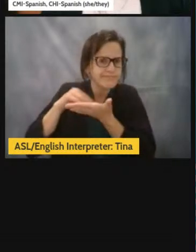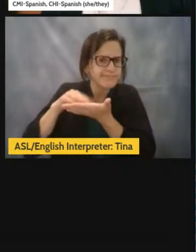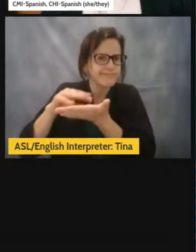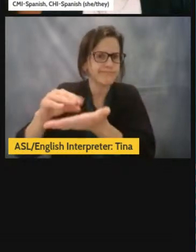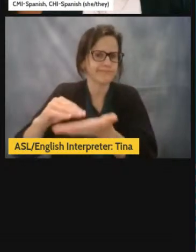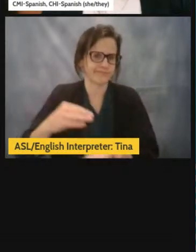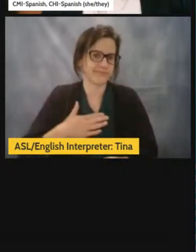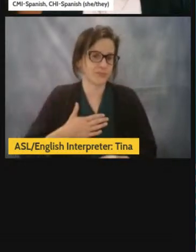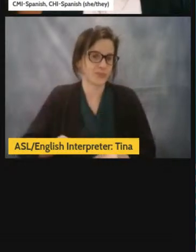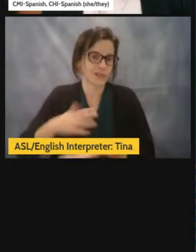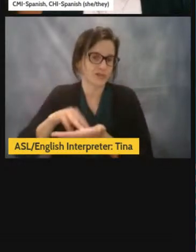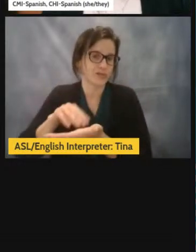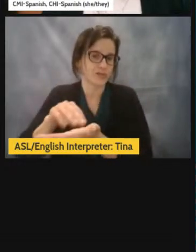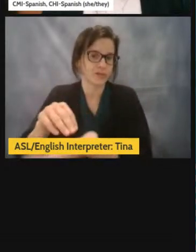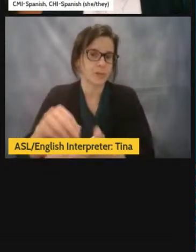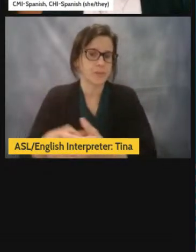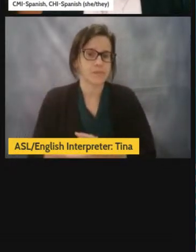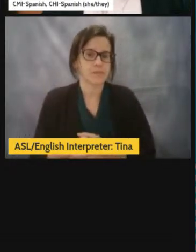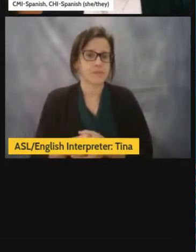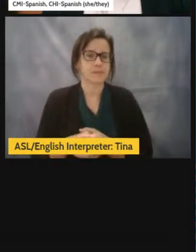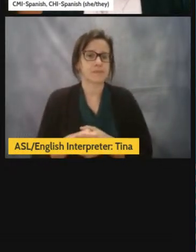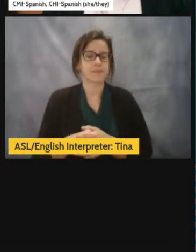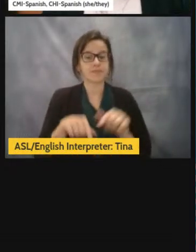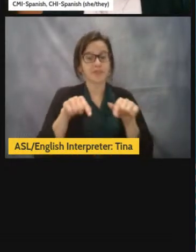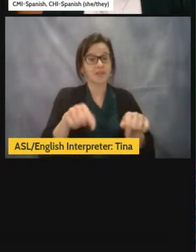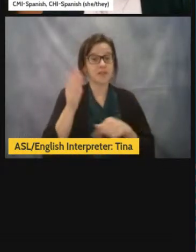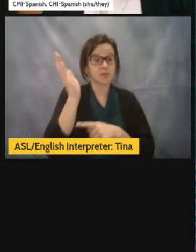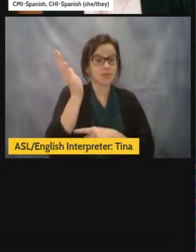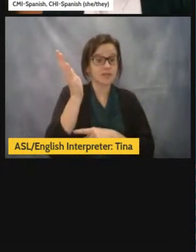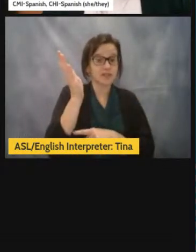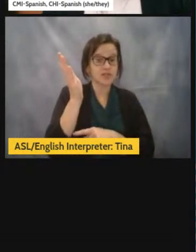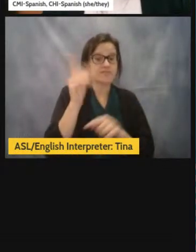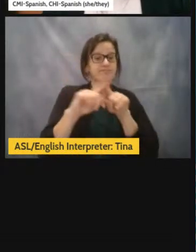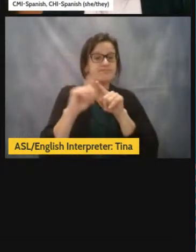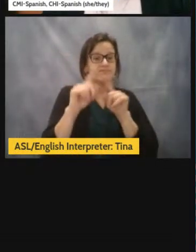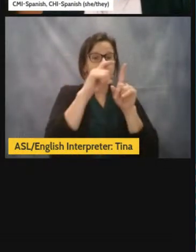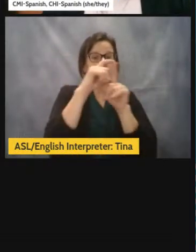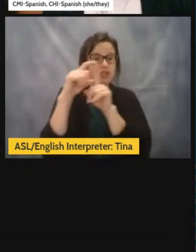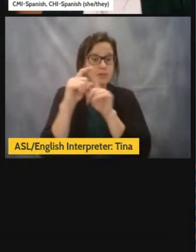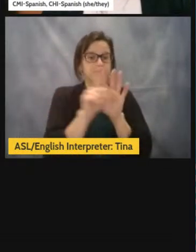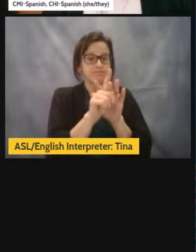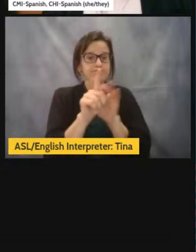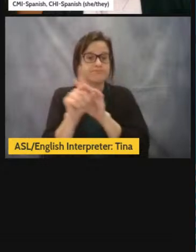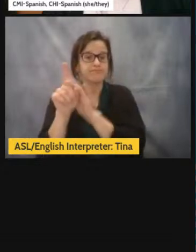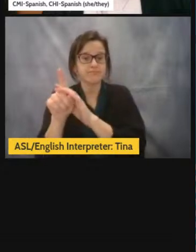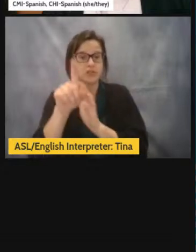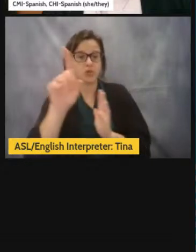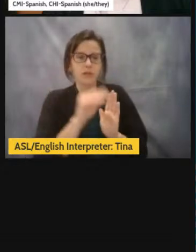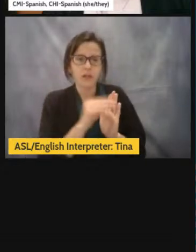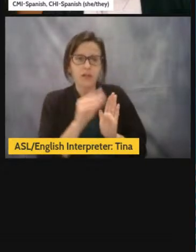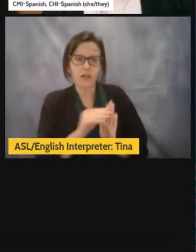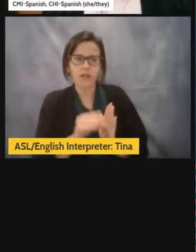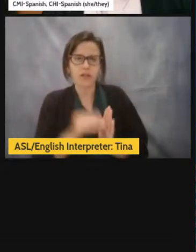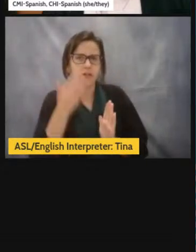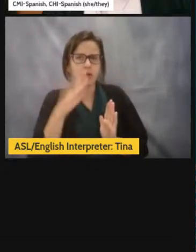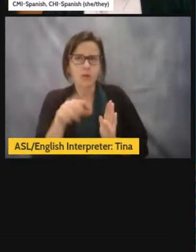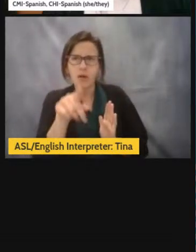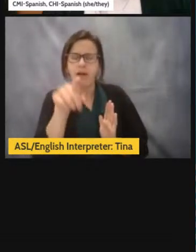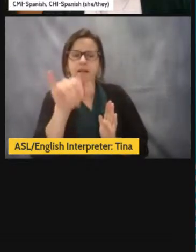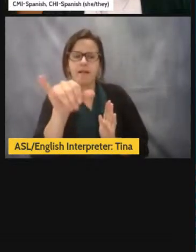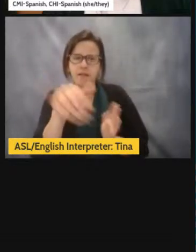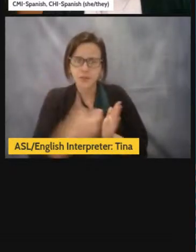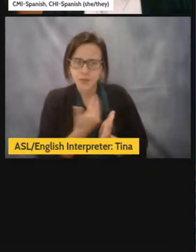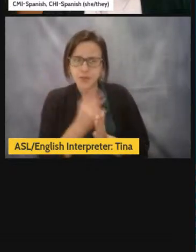Research the terms you wrote down during this presentation. So I have this link here. This links to my LGBTQIA